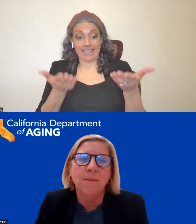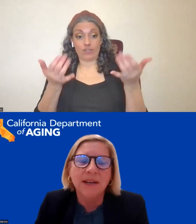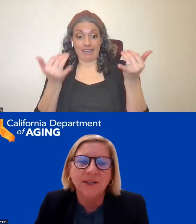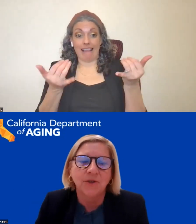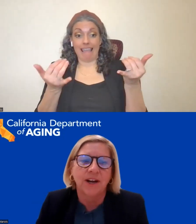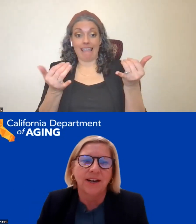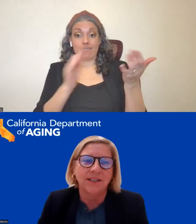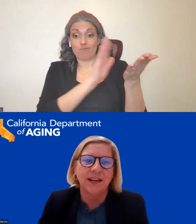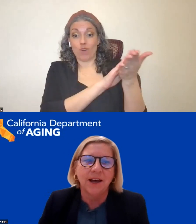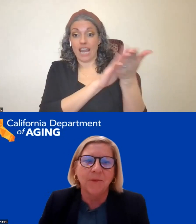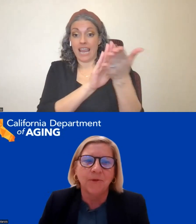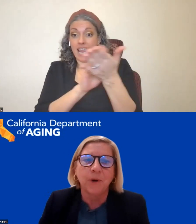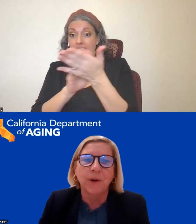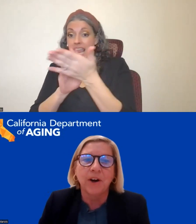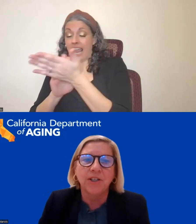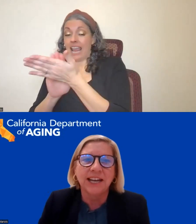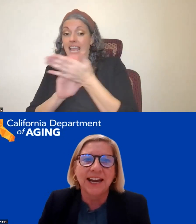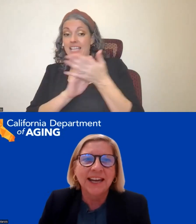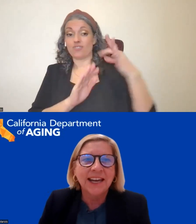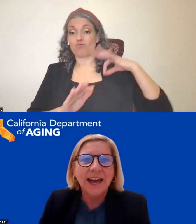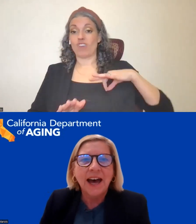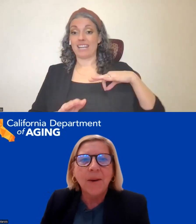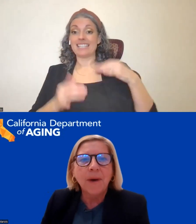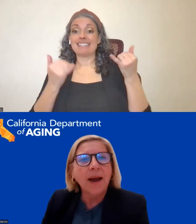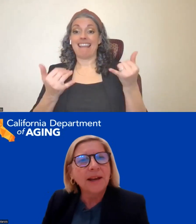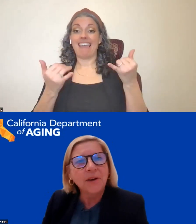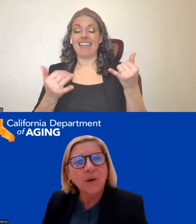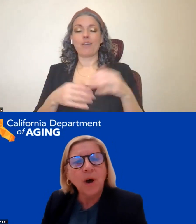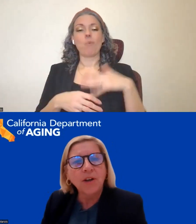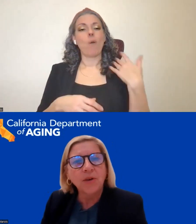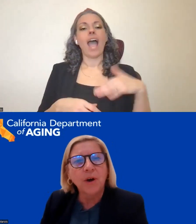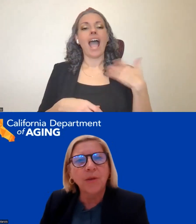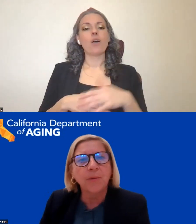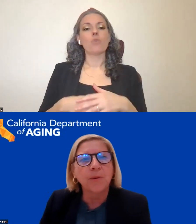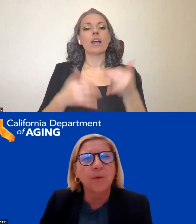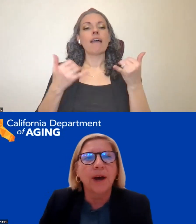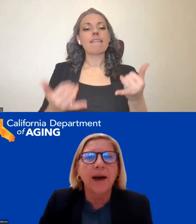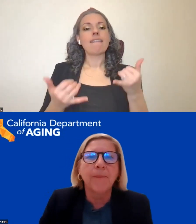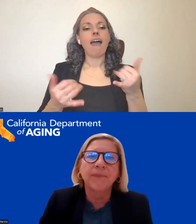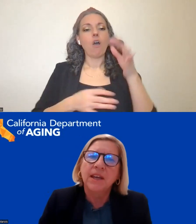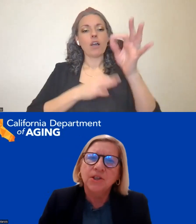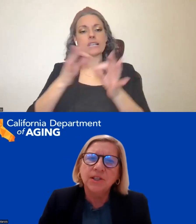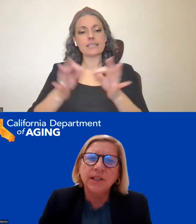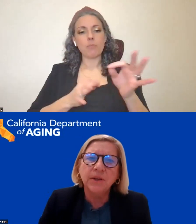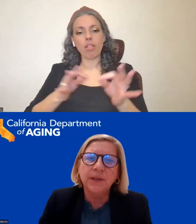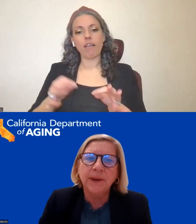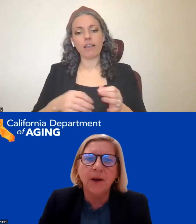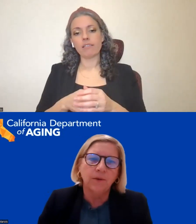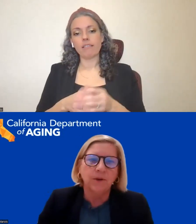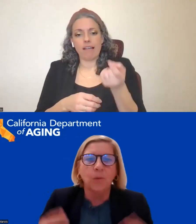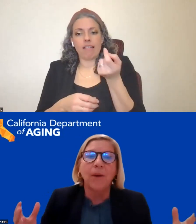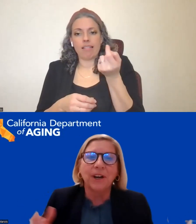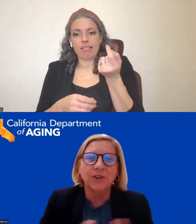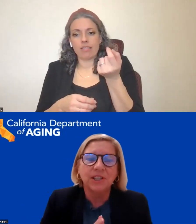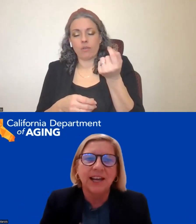deserves tremendous credit for where we are today. I'm now going to walk you all through just a little bit